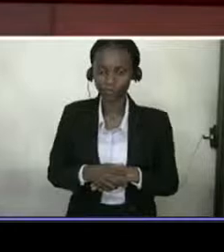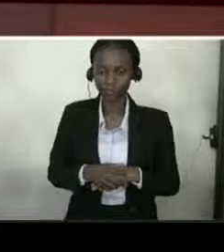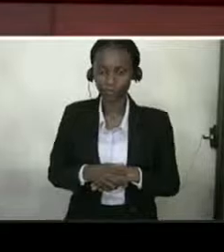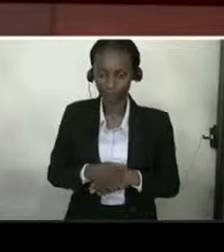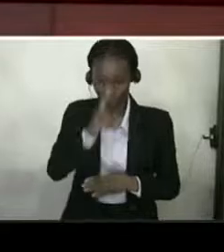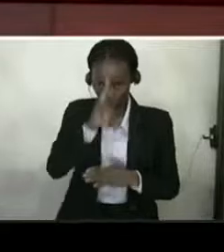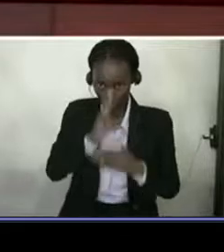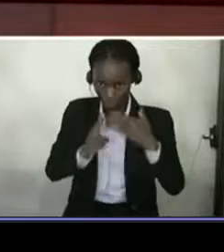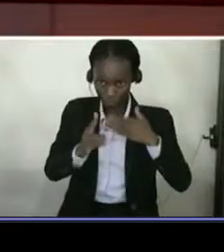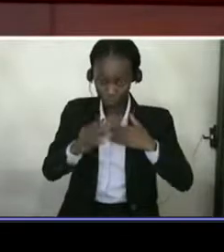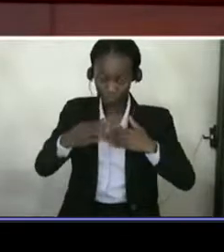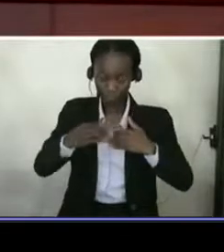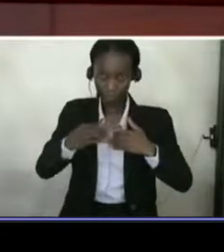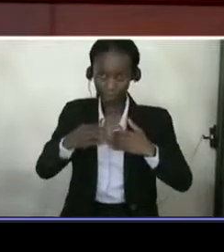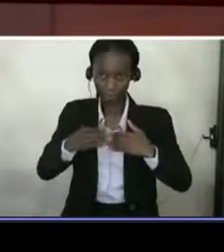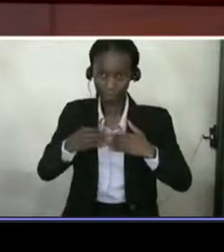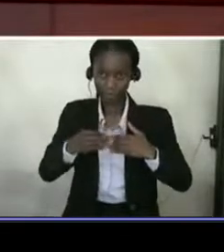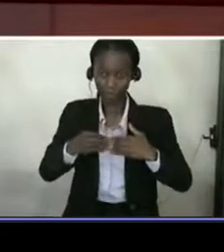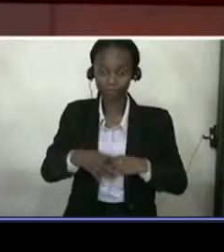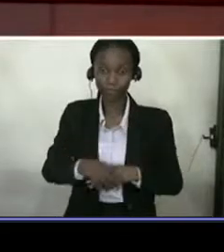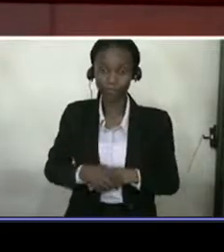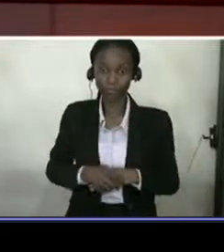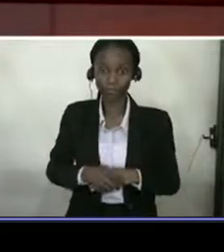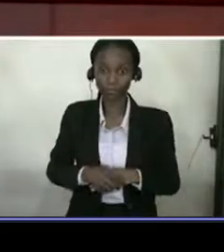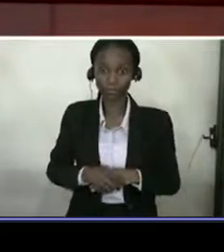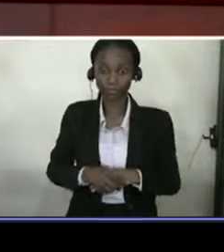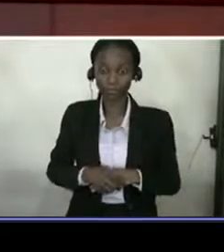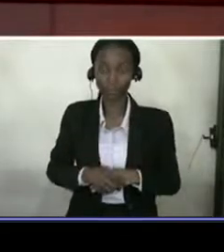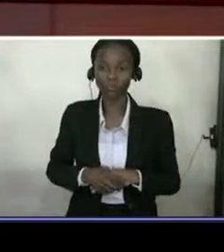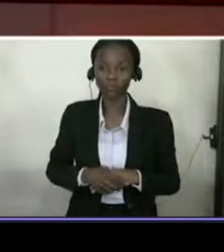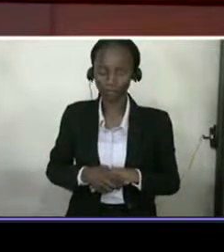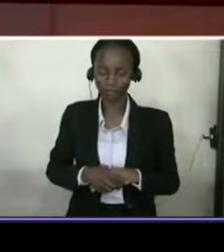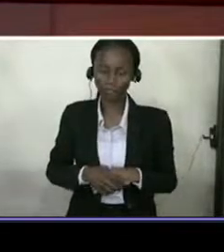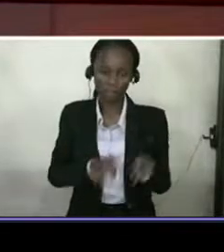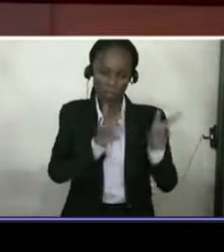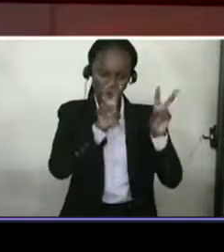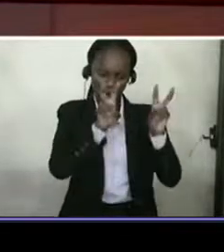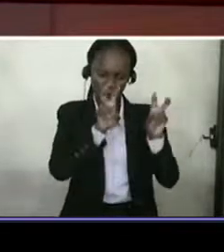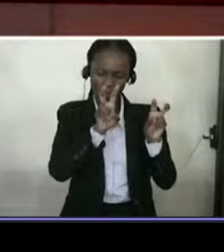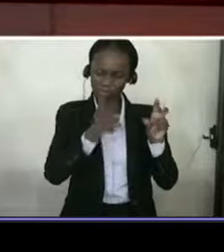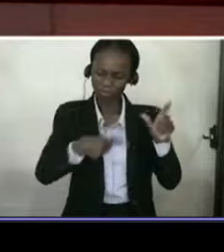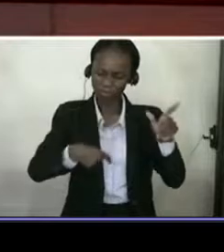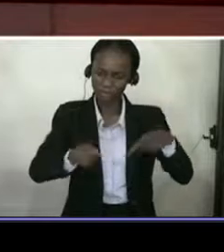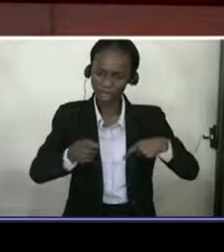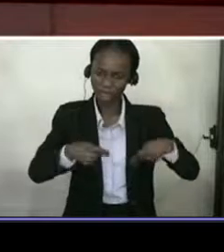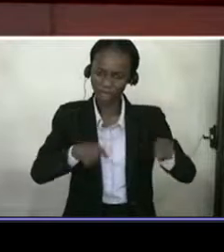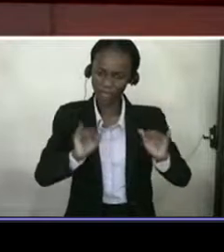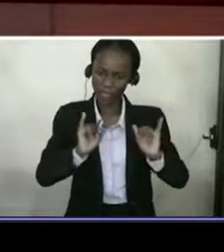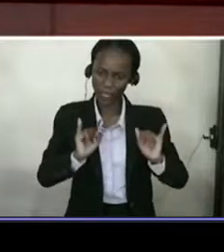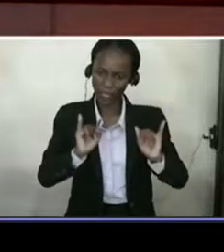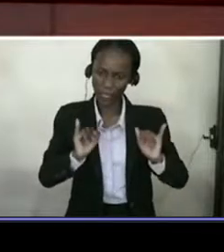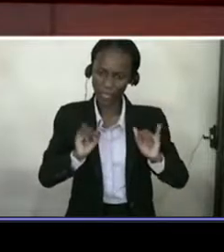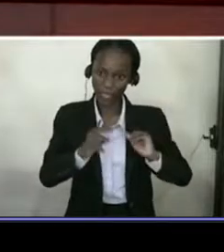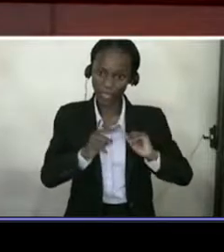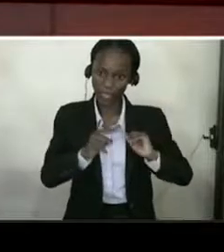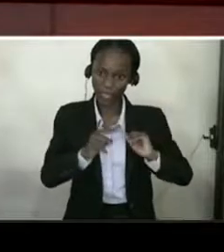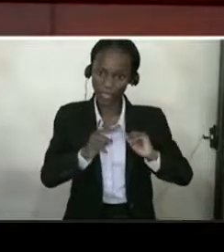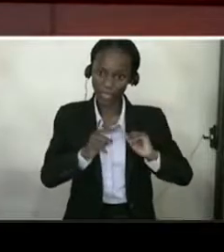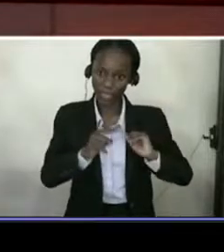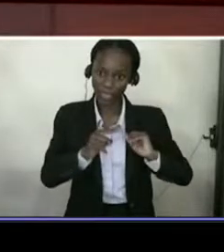Mashonishwa, the issue of irregular expenditure nonetheless continue to plague the